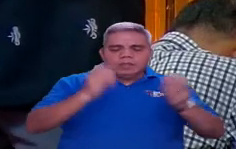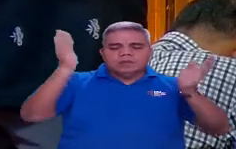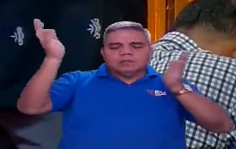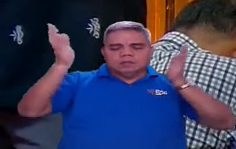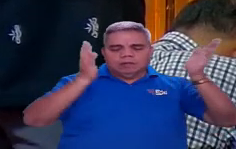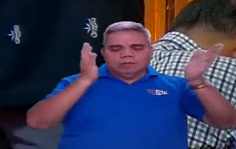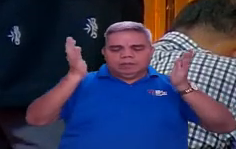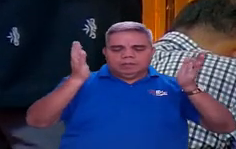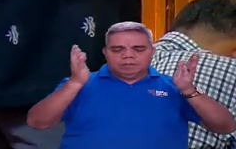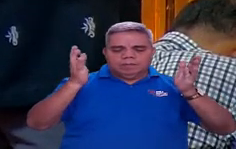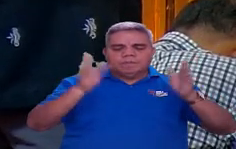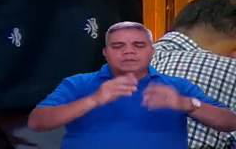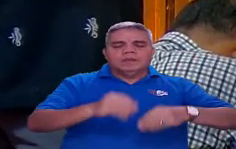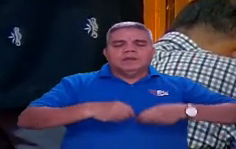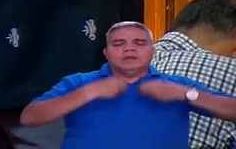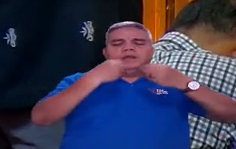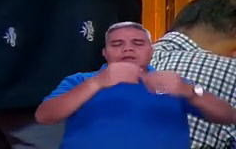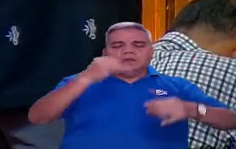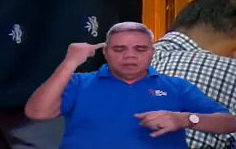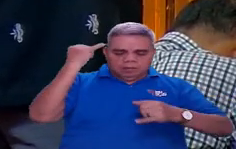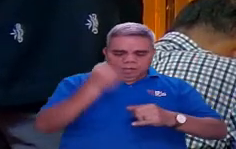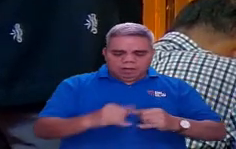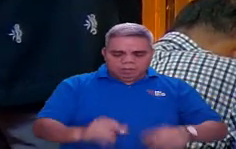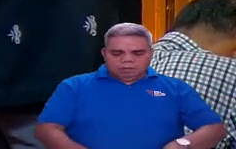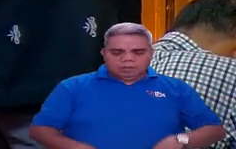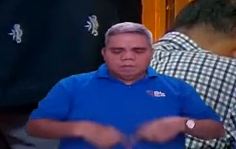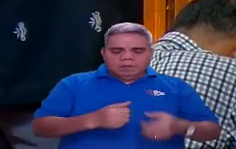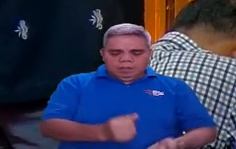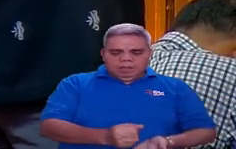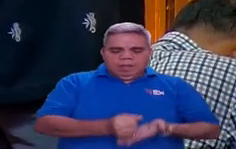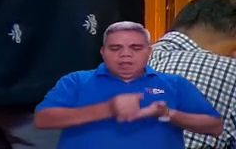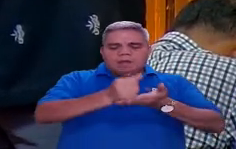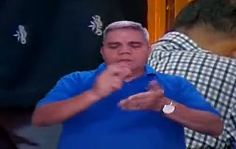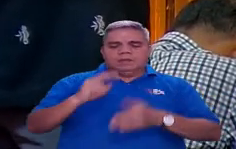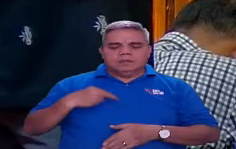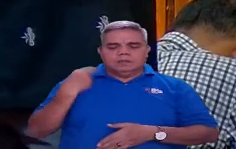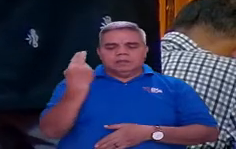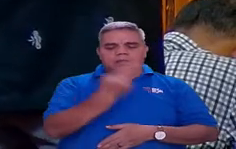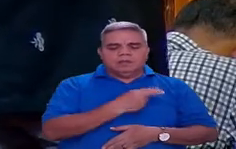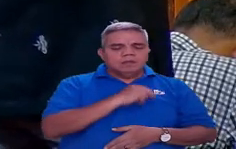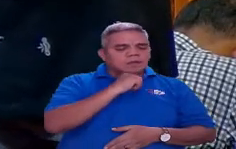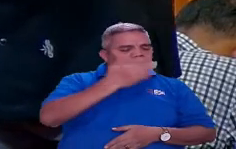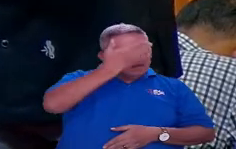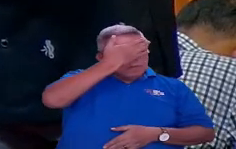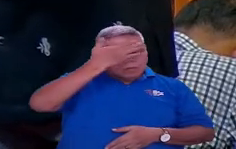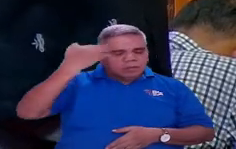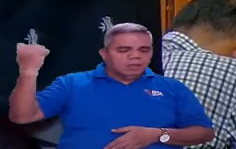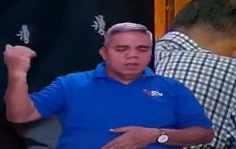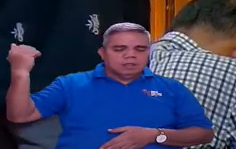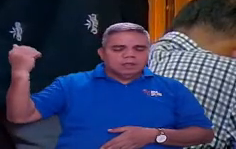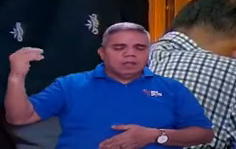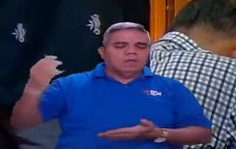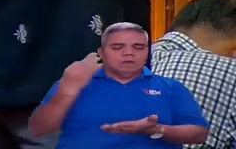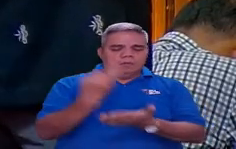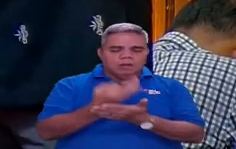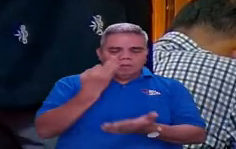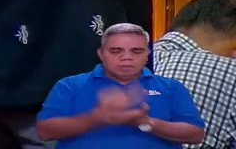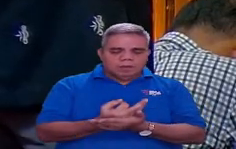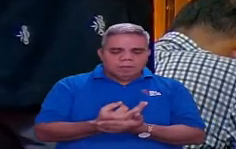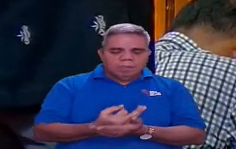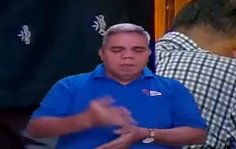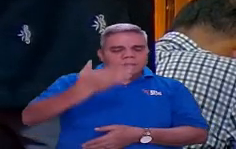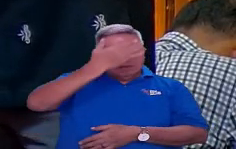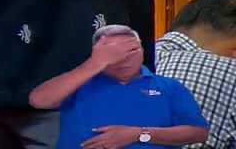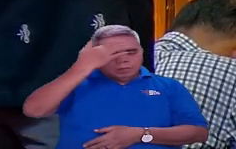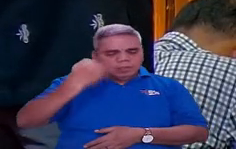serving and giving their lives for Jesus Christ. Help us that we will forget our welfare. We